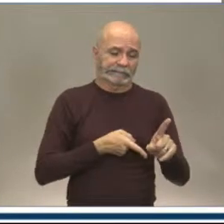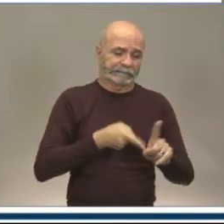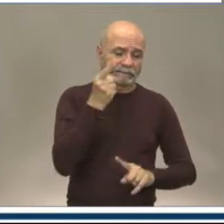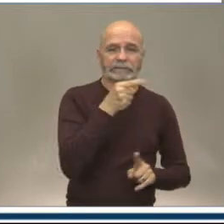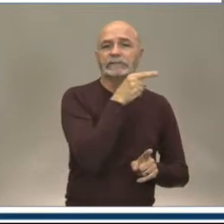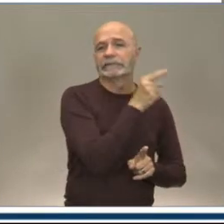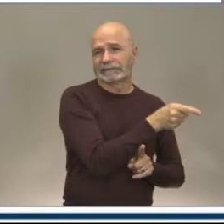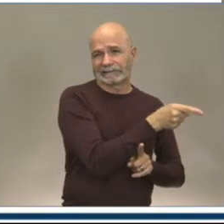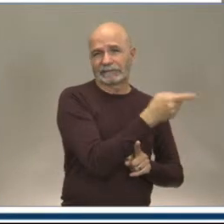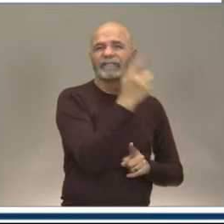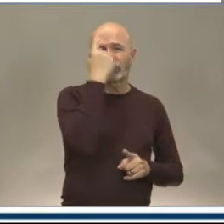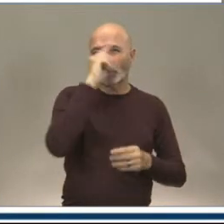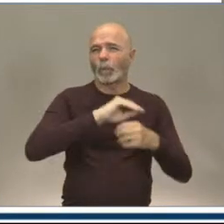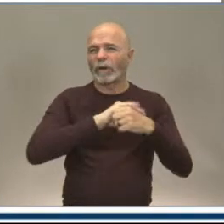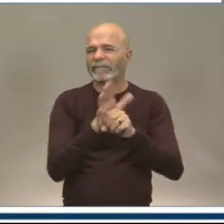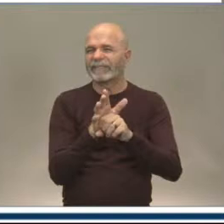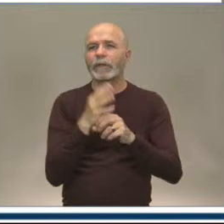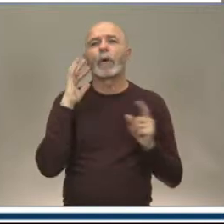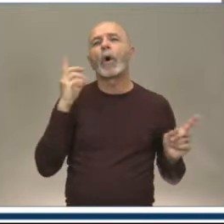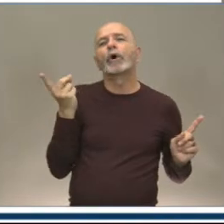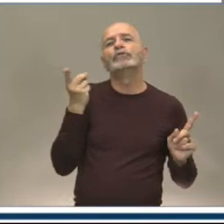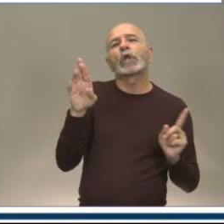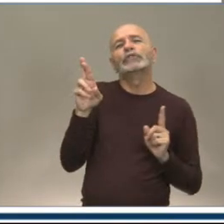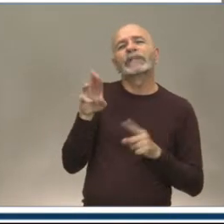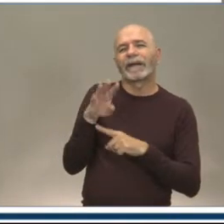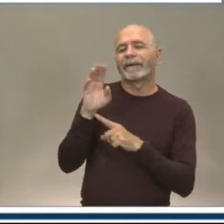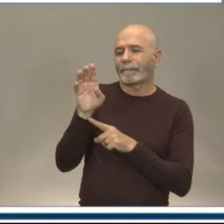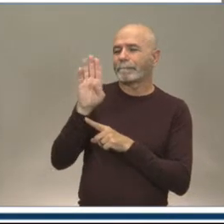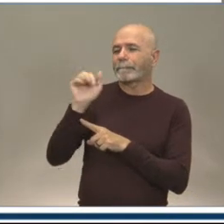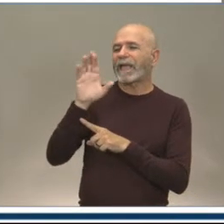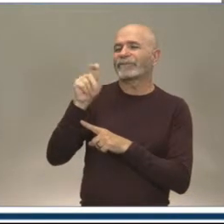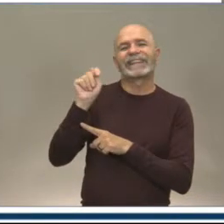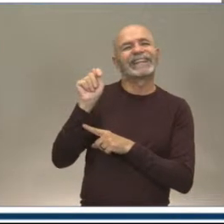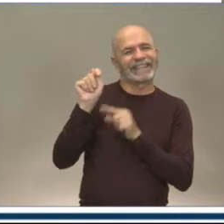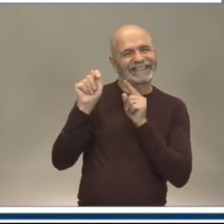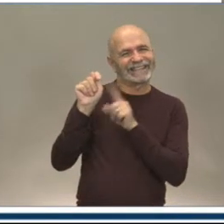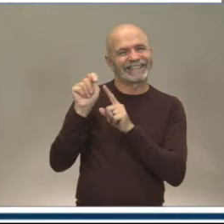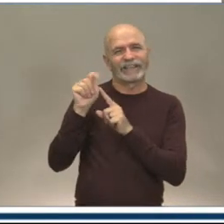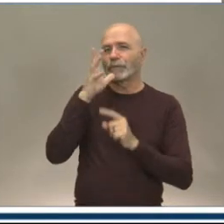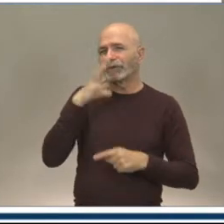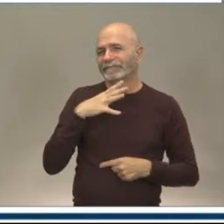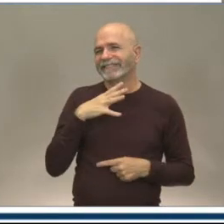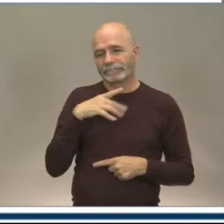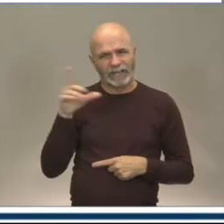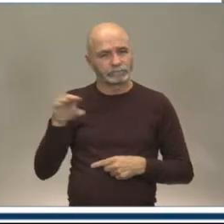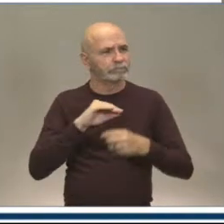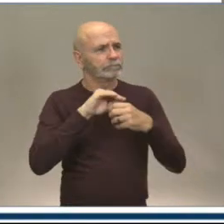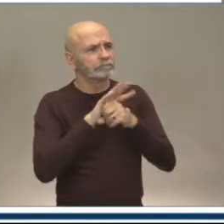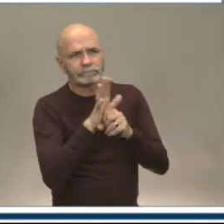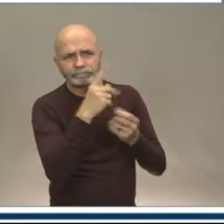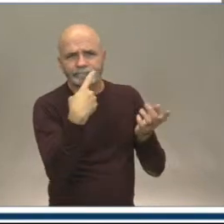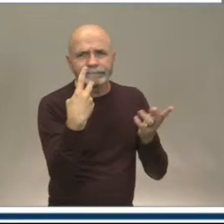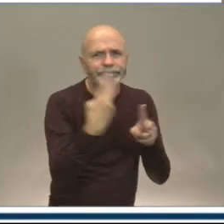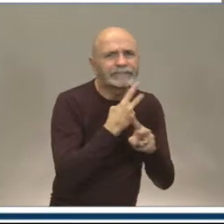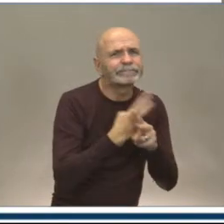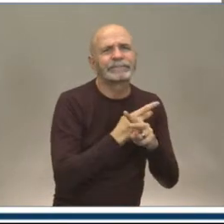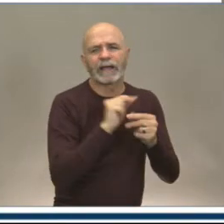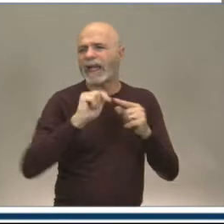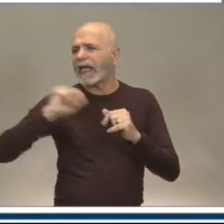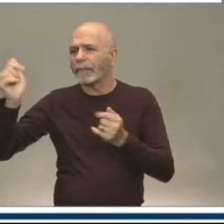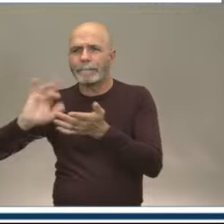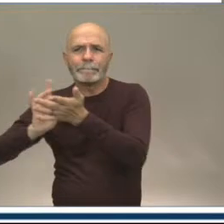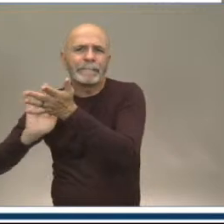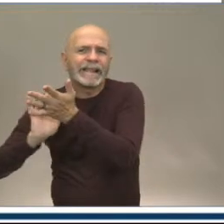Dr. Lisa Barrett. They're looking at all the evidence around various treatments for COVID. I'd have to defer to